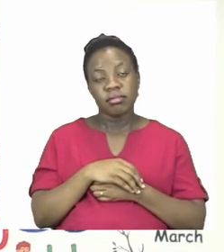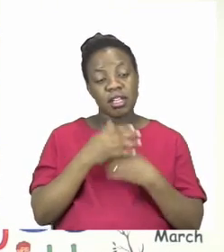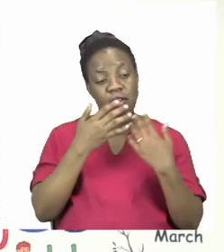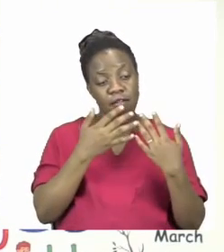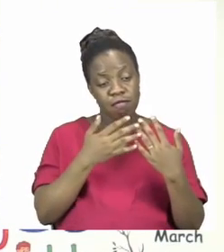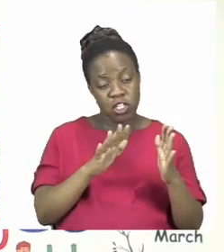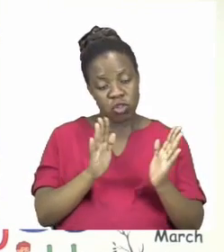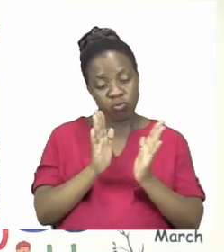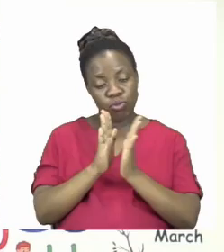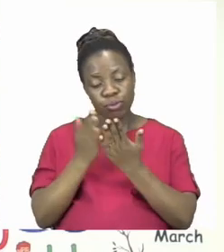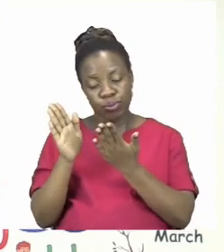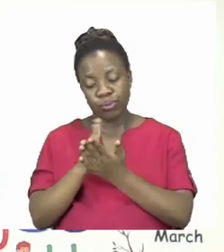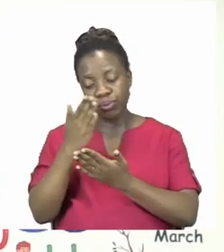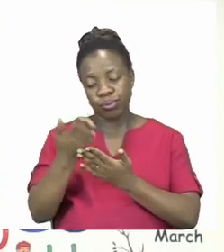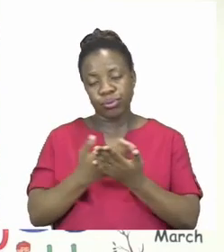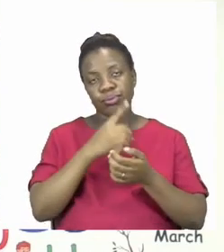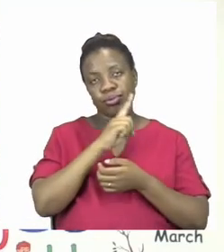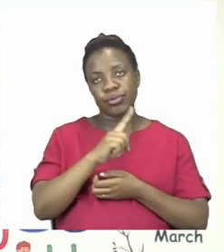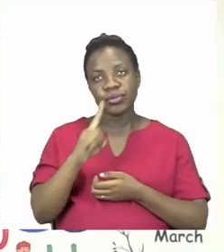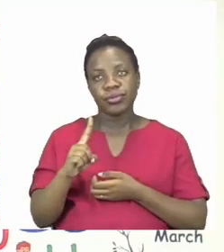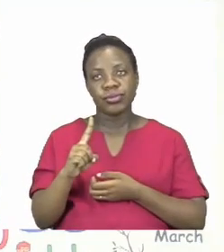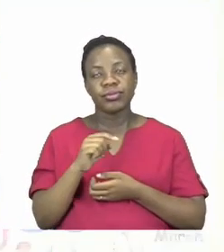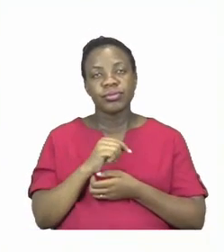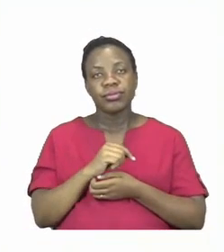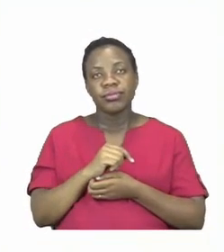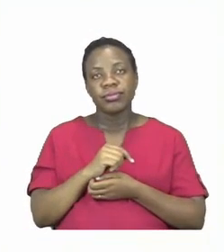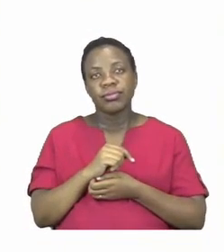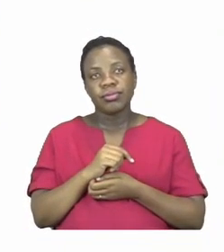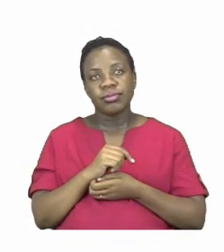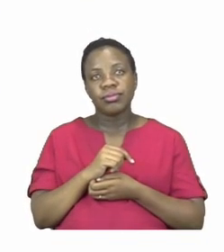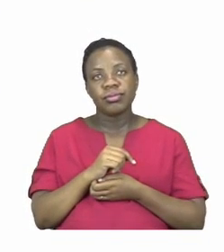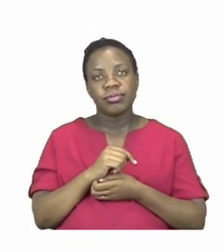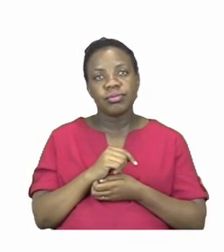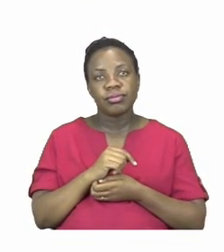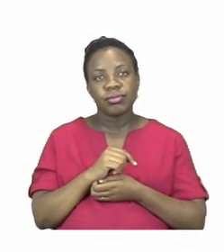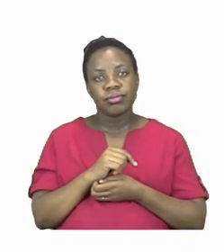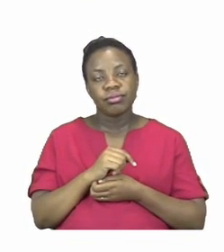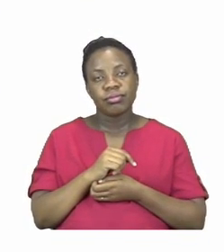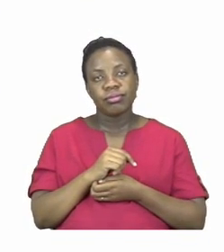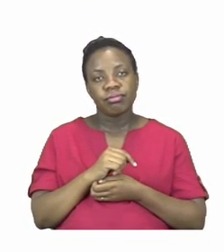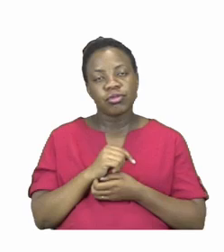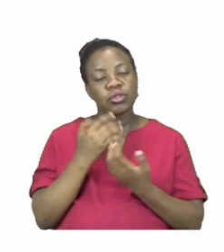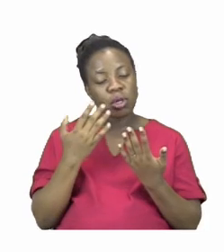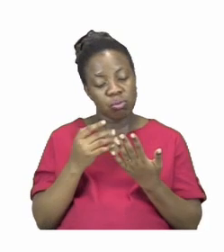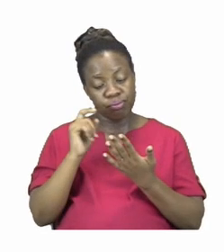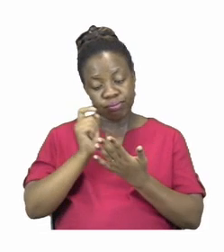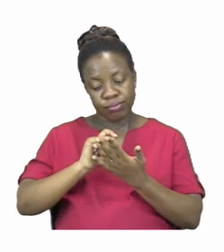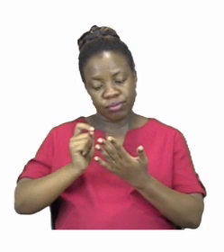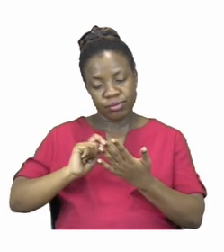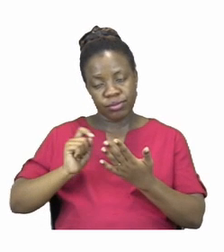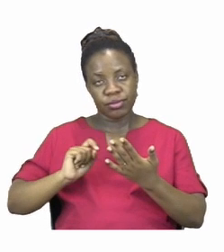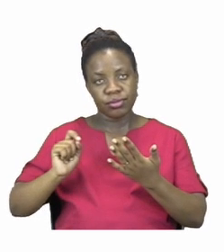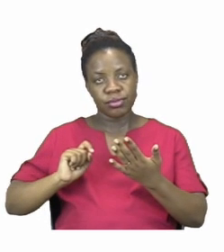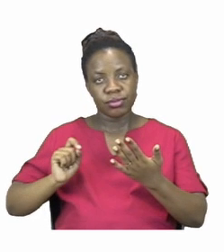page 11. On page 11, we are going to continue with some creative writing.